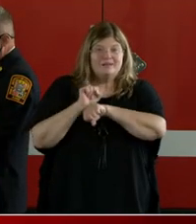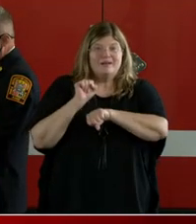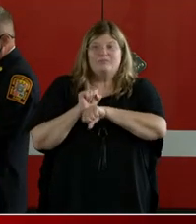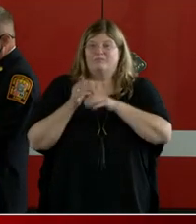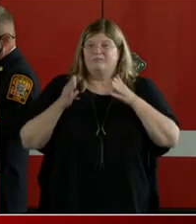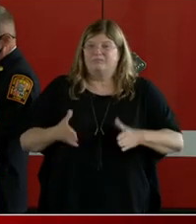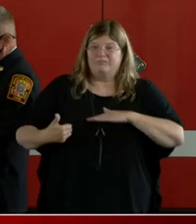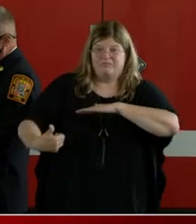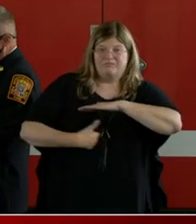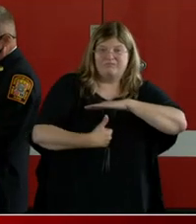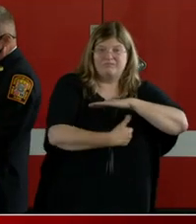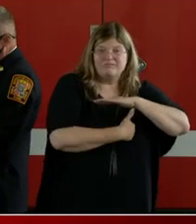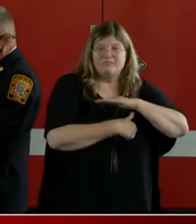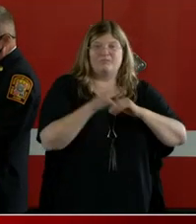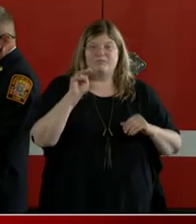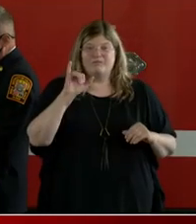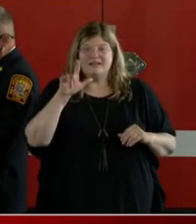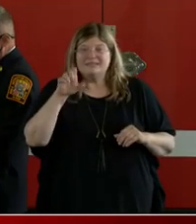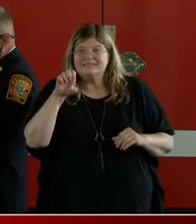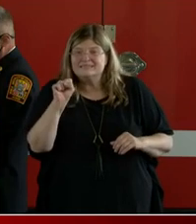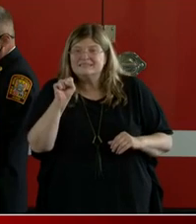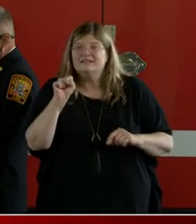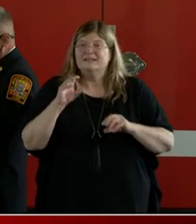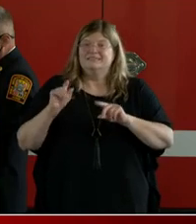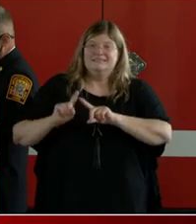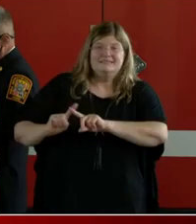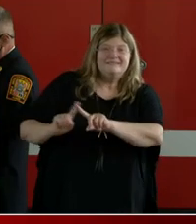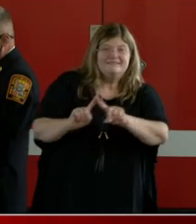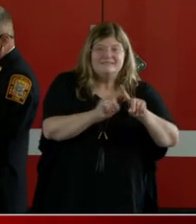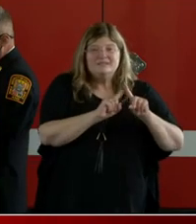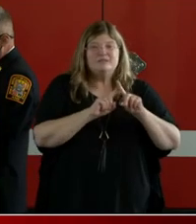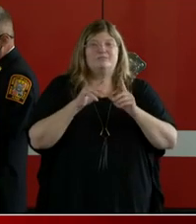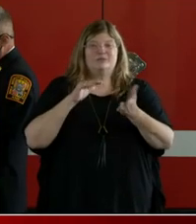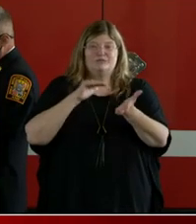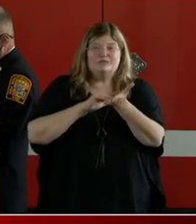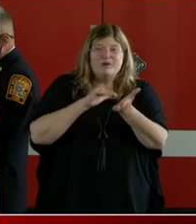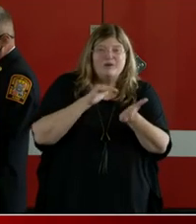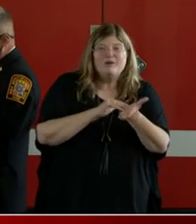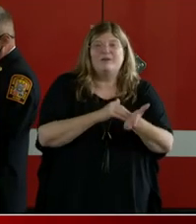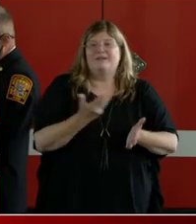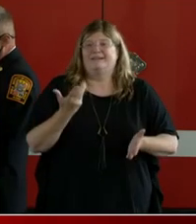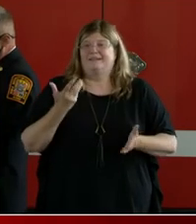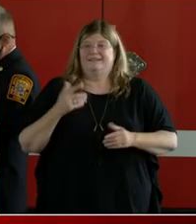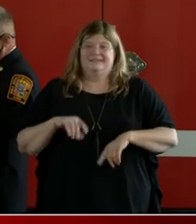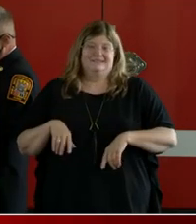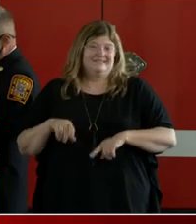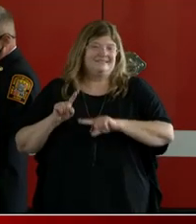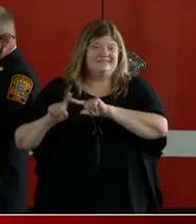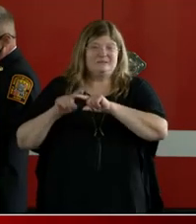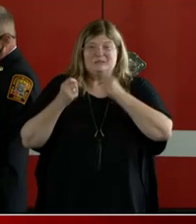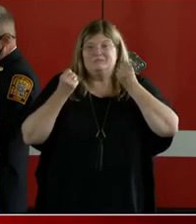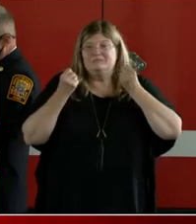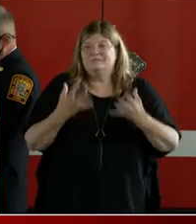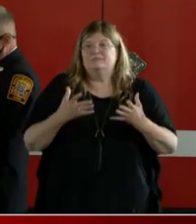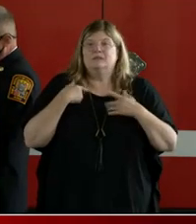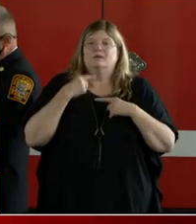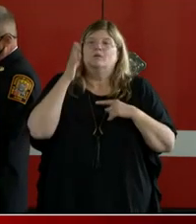Sollers, the doctors, Holman and Garrett, and of course, my chief of staff, Amy